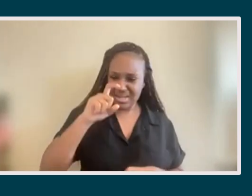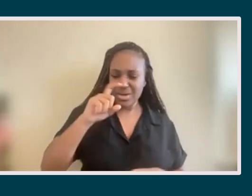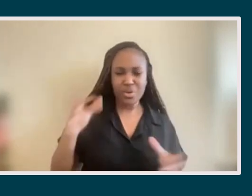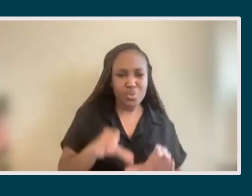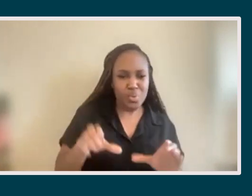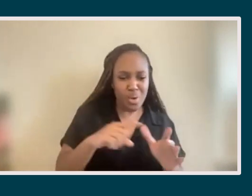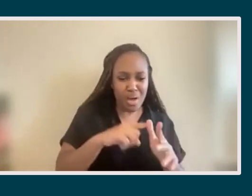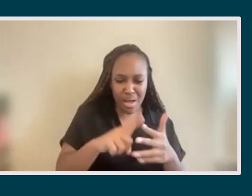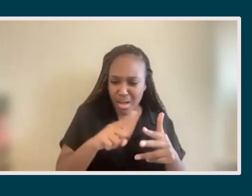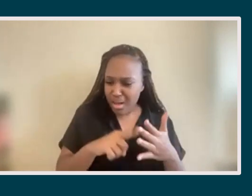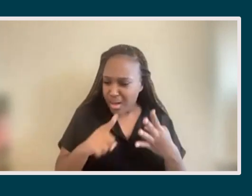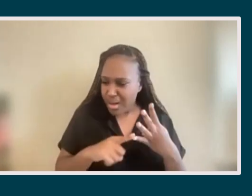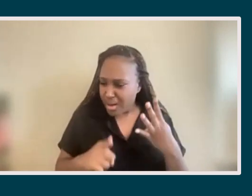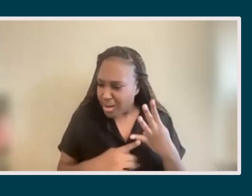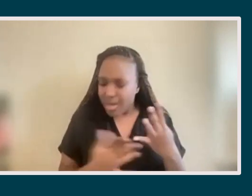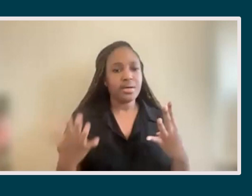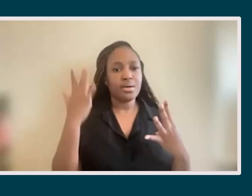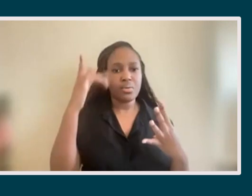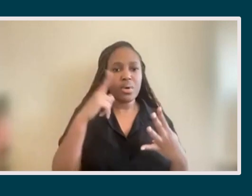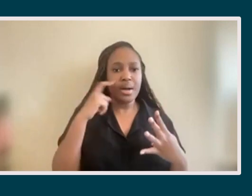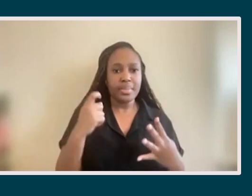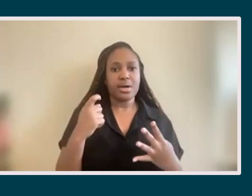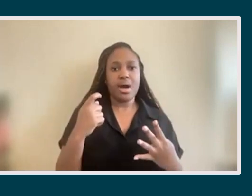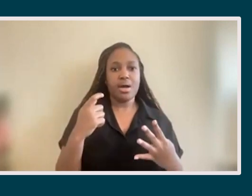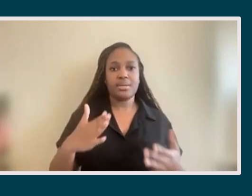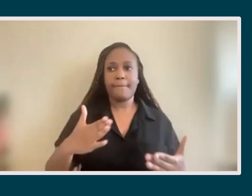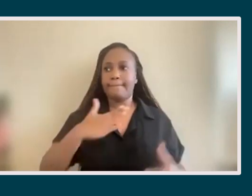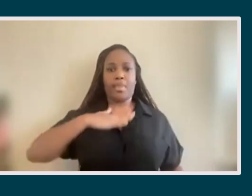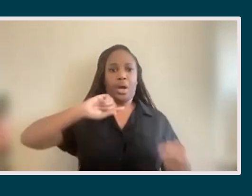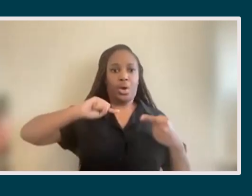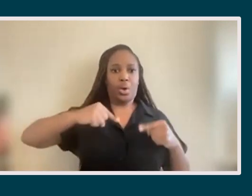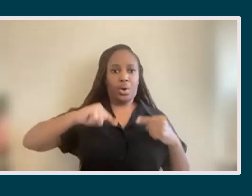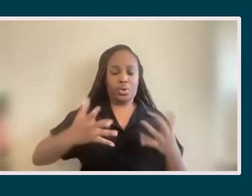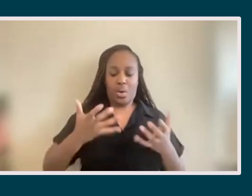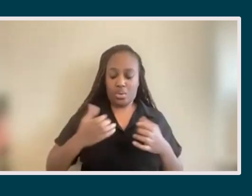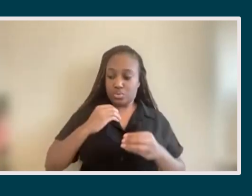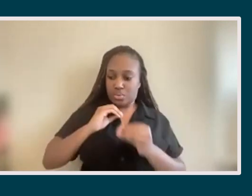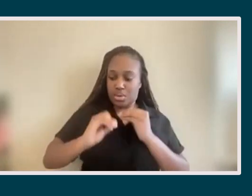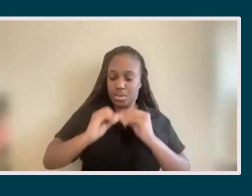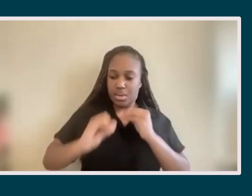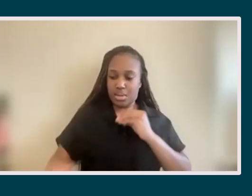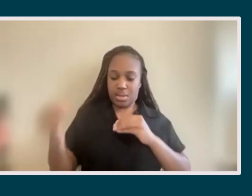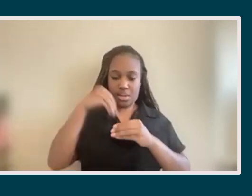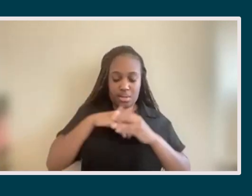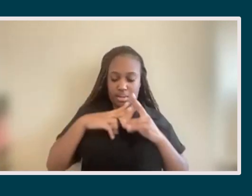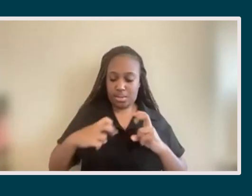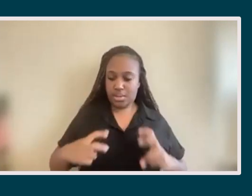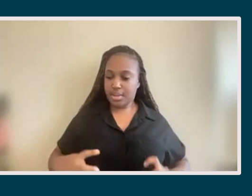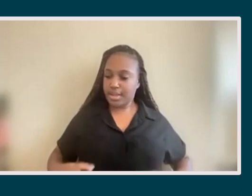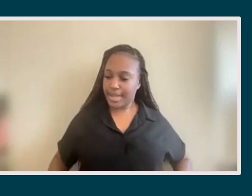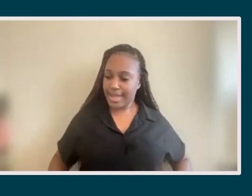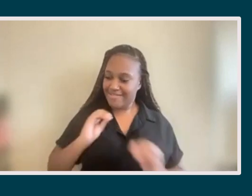lick our wounds. And I certainly do that. I'm a big lick my wounds person. You know, I like to go back into myself and self-soothe. And